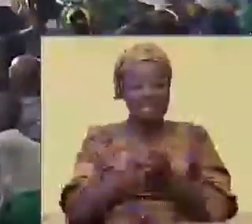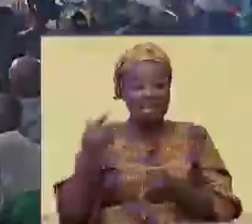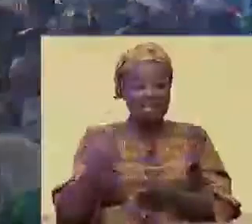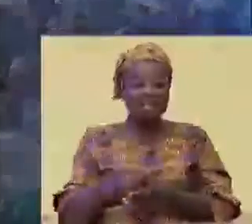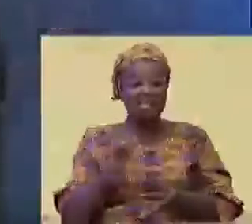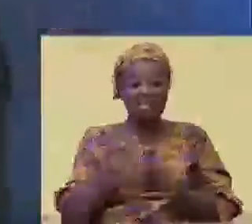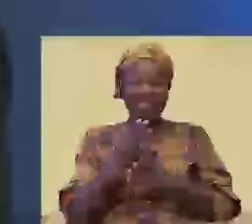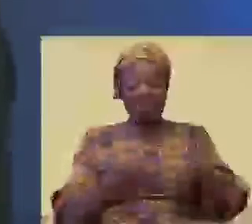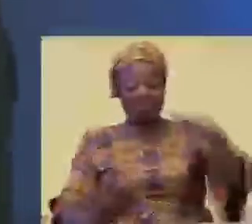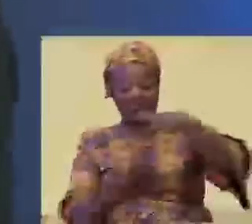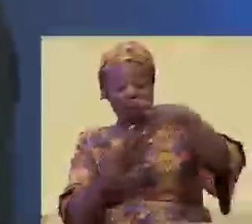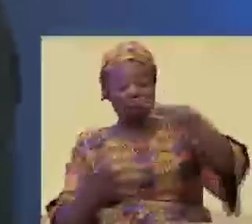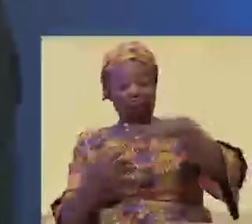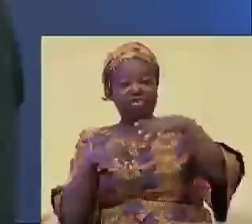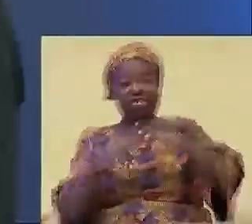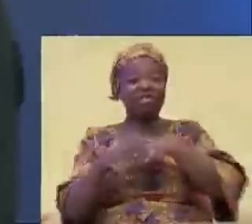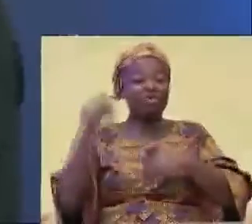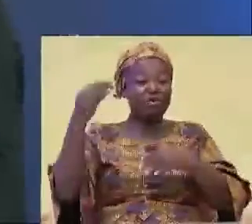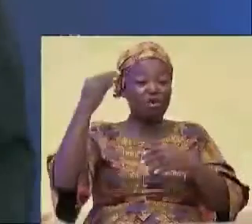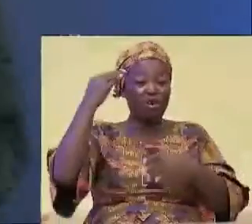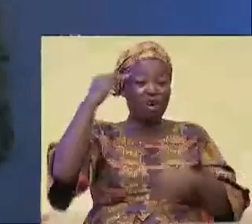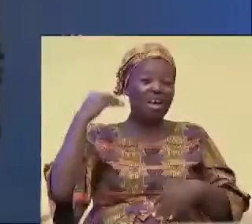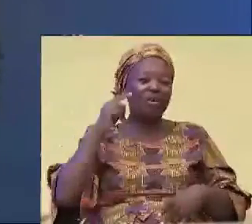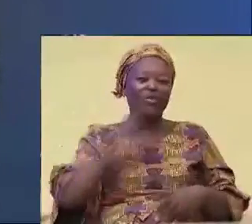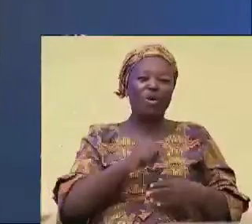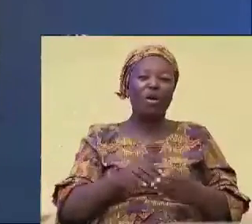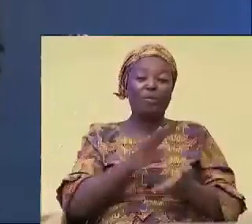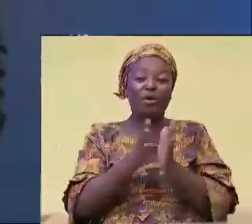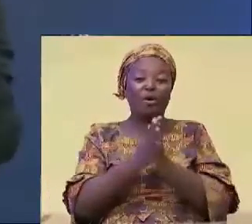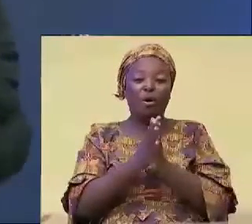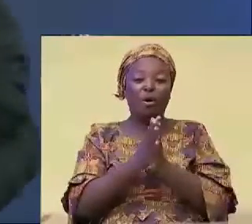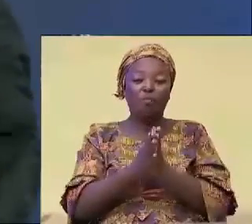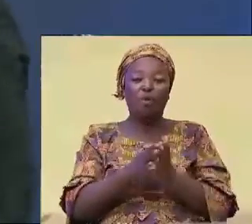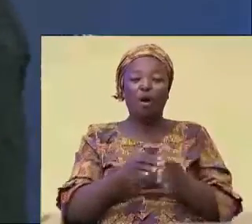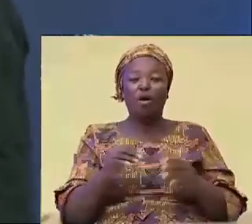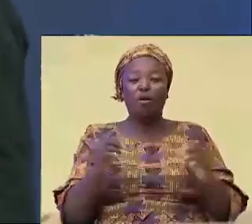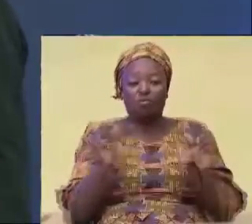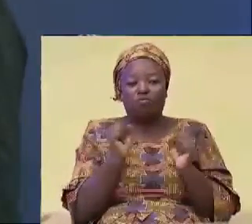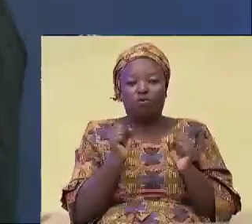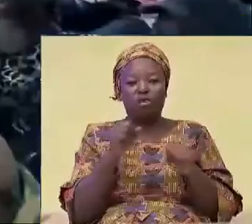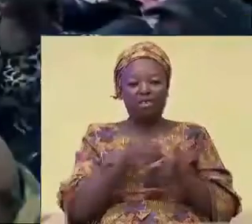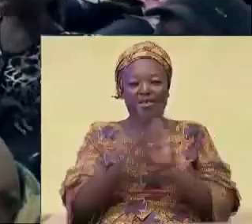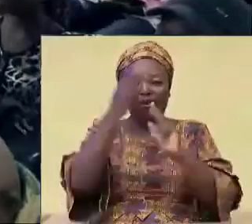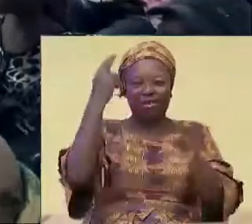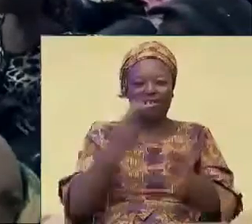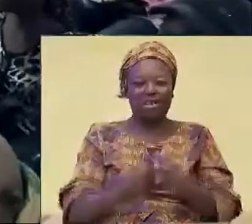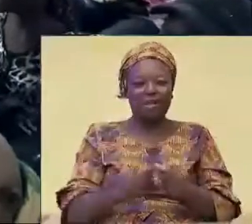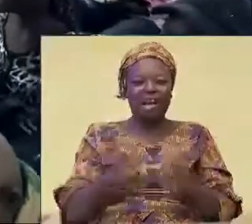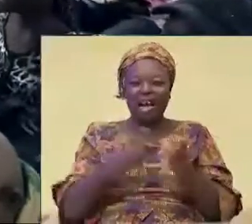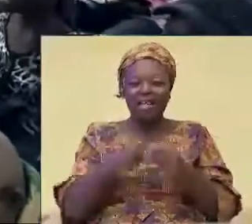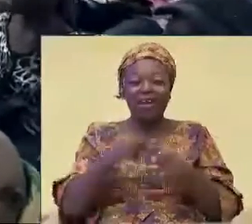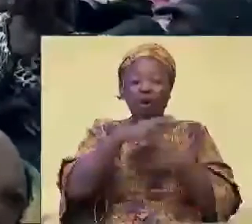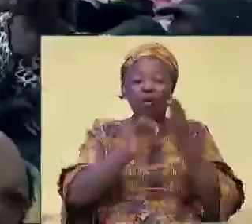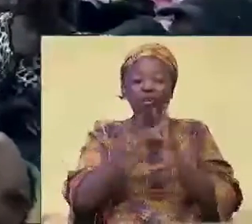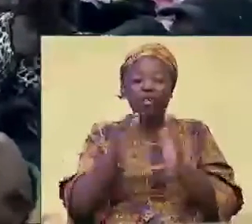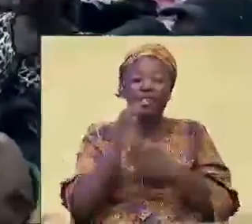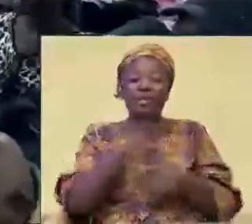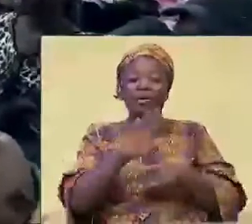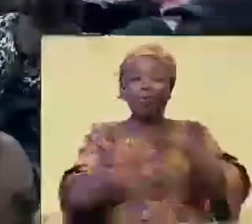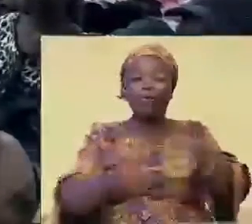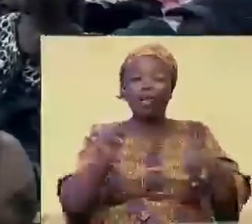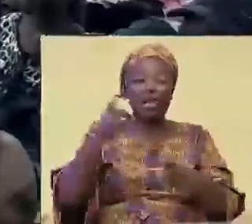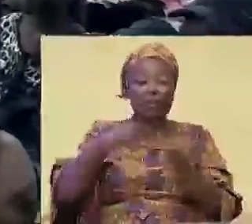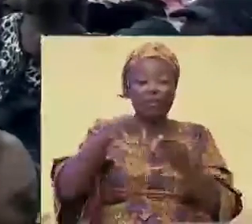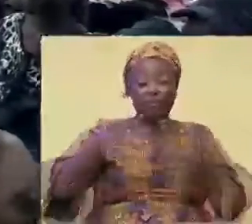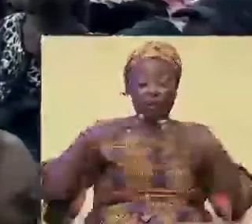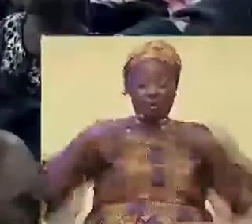That thing boiling in your head will cool down. And all those things walking about in